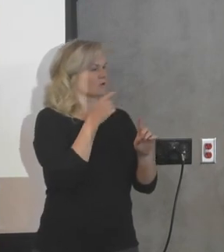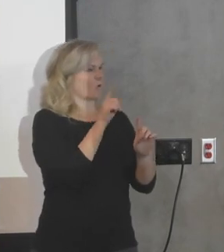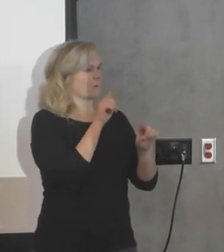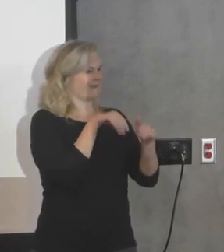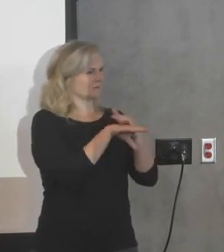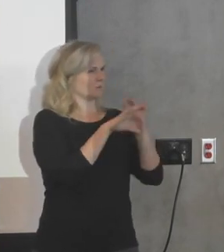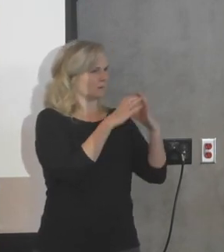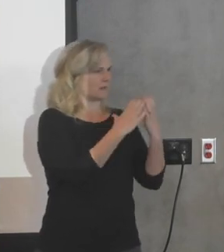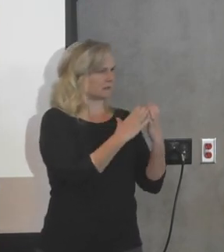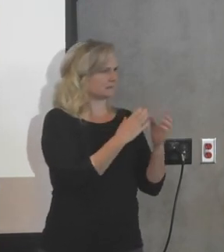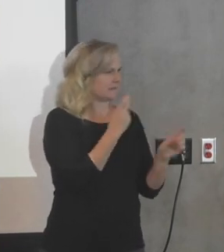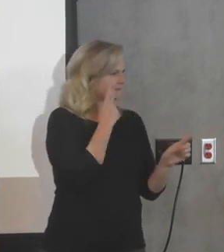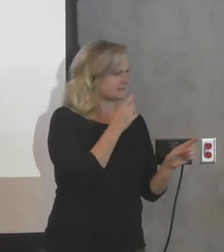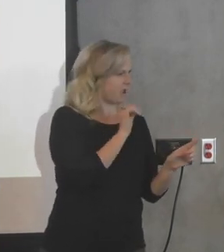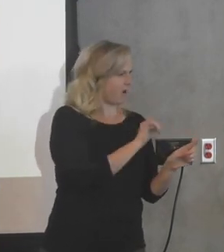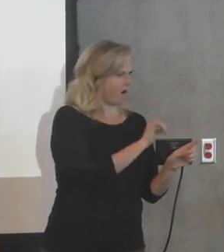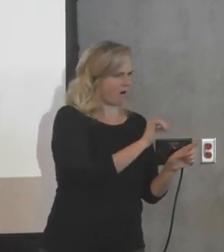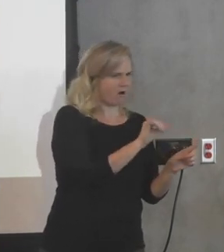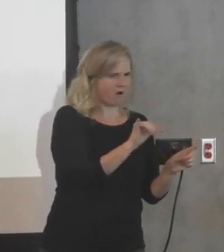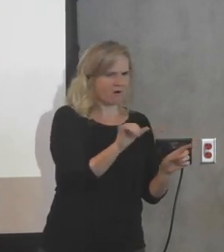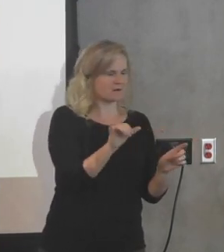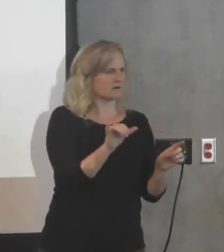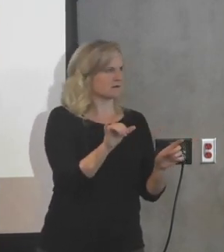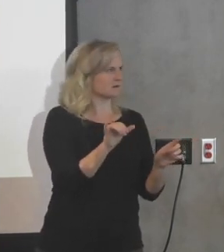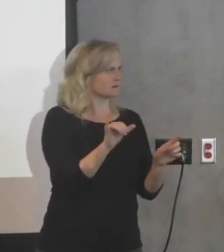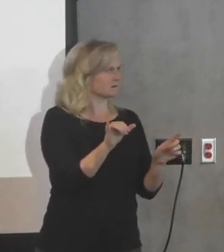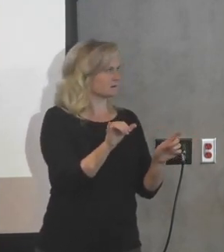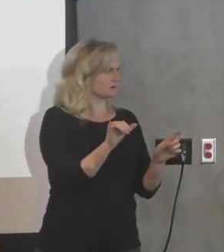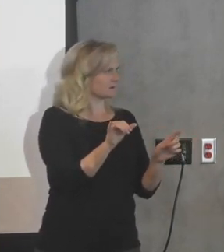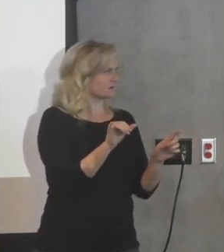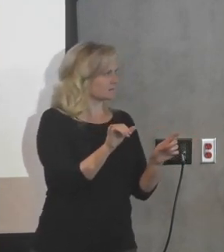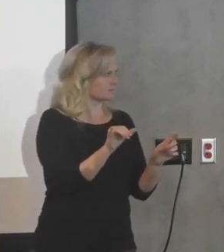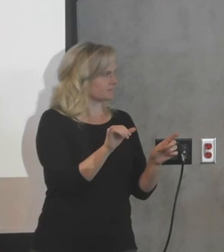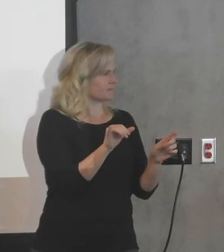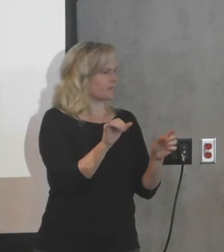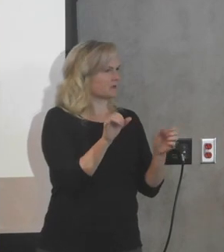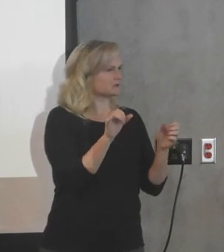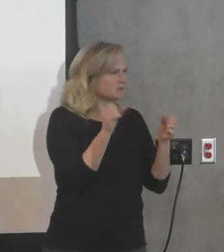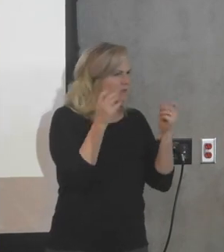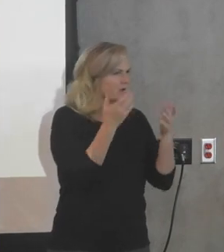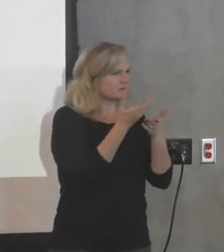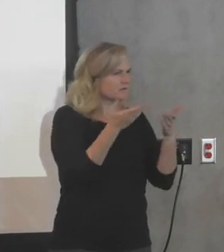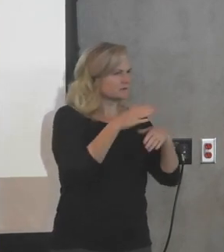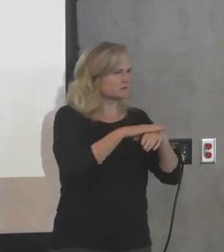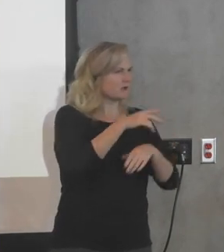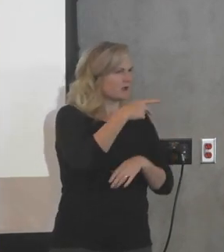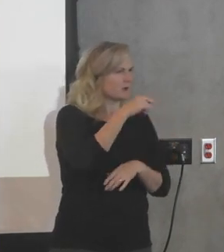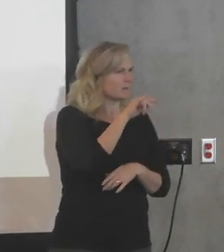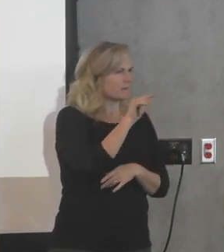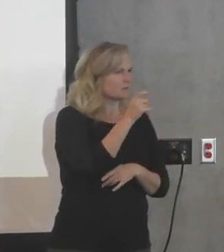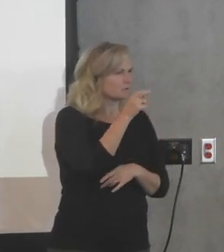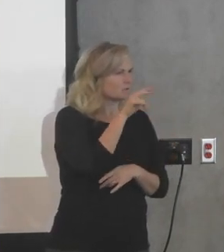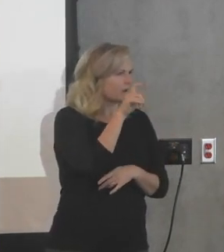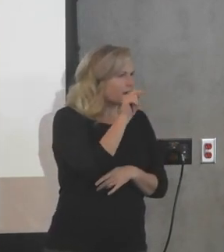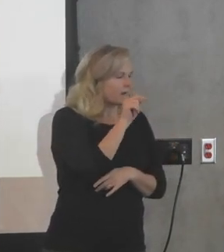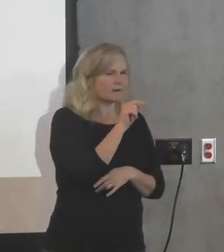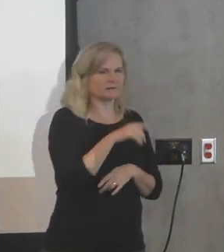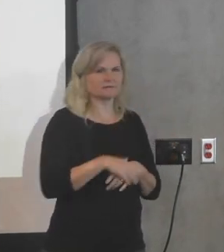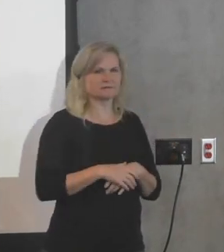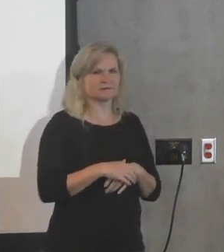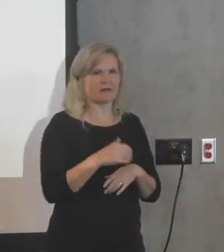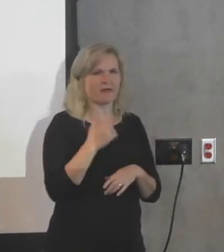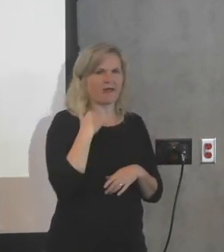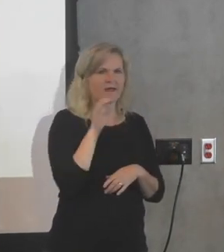the time. Tons of stuff if you Google it, tons of stuff on Pinterest. The structured